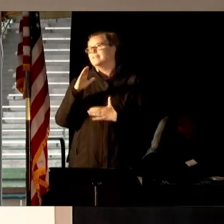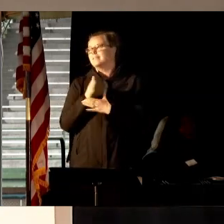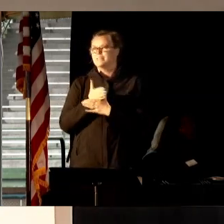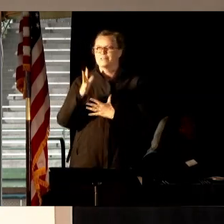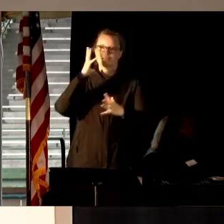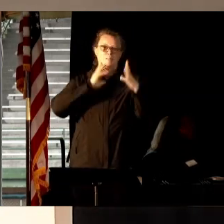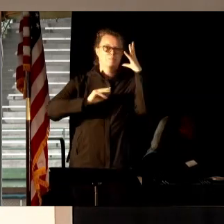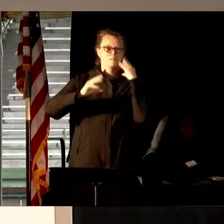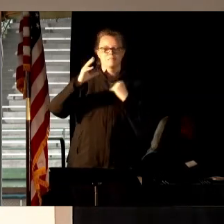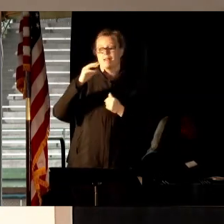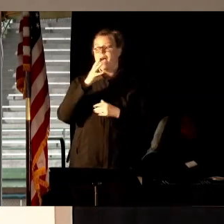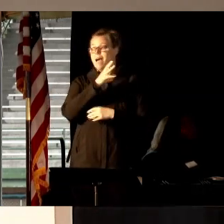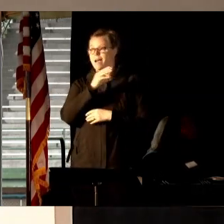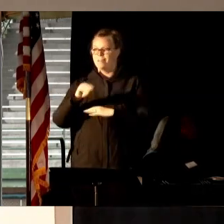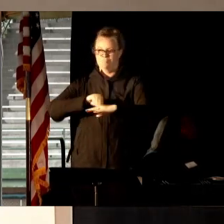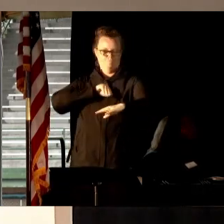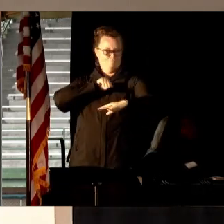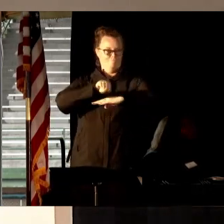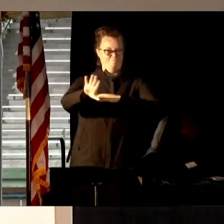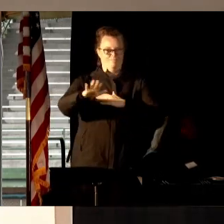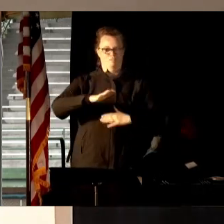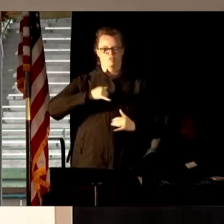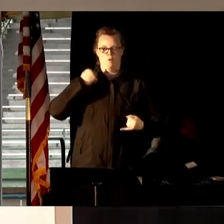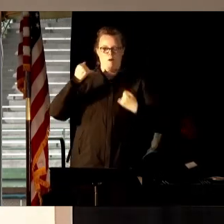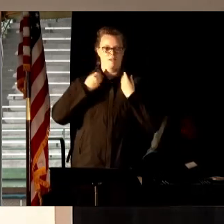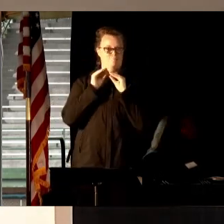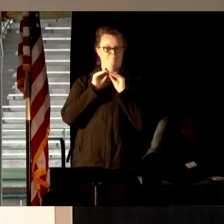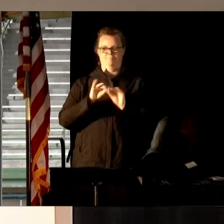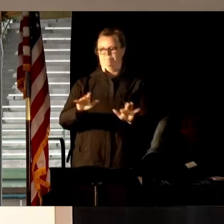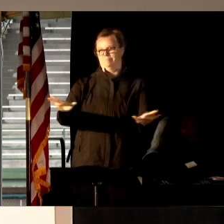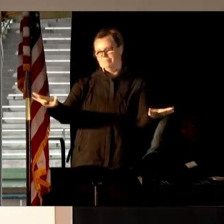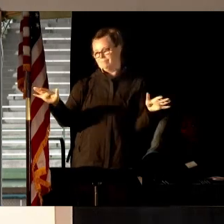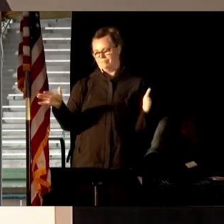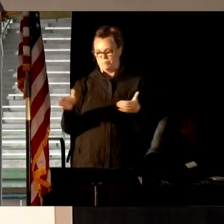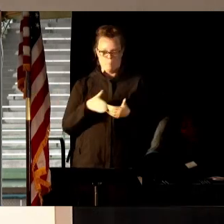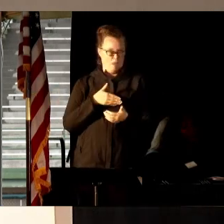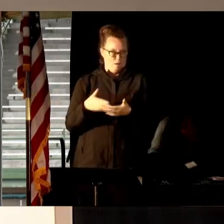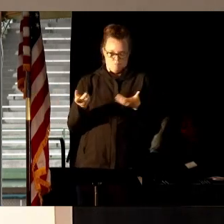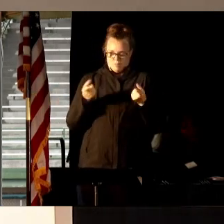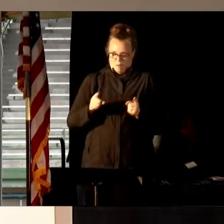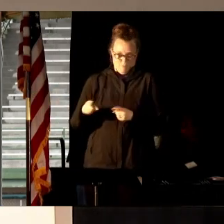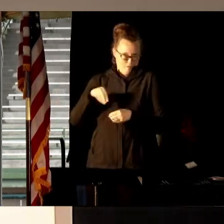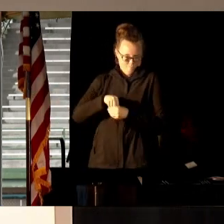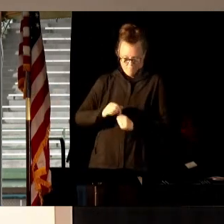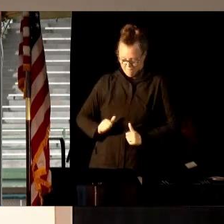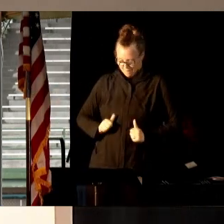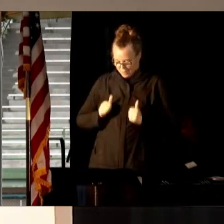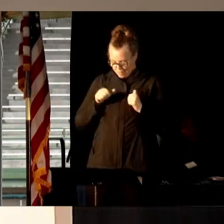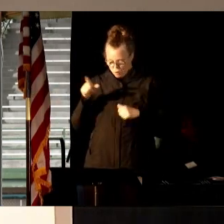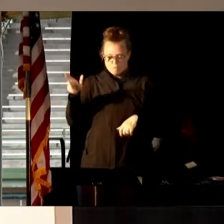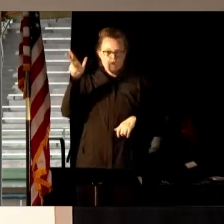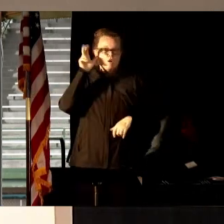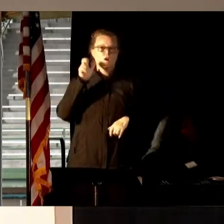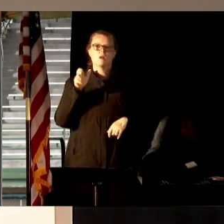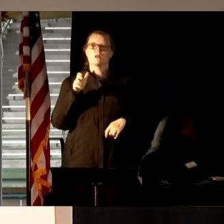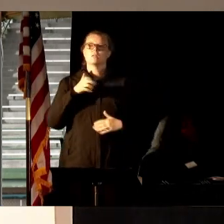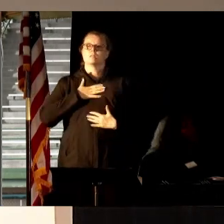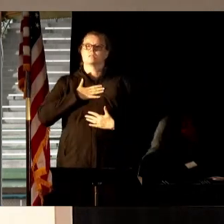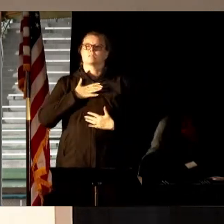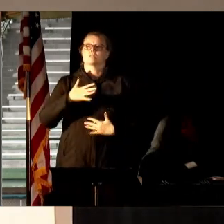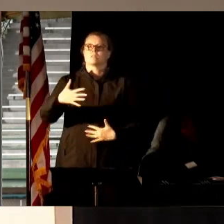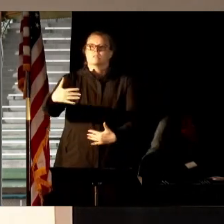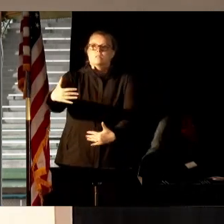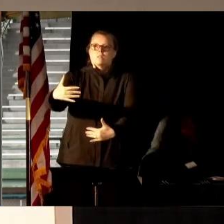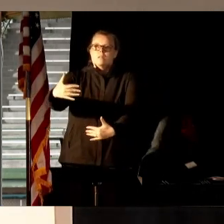make others feel happy, no matter what is going on in my life. You've heard it said, breathe in blue skies, breathe out gray